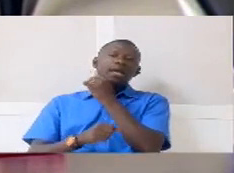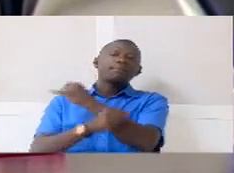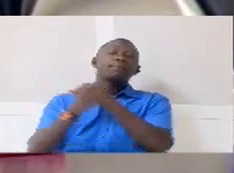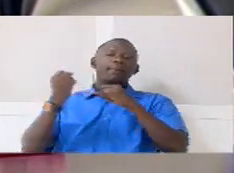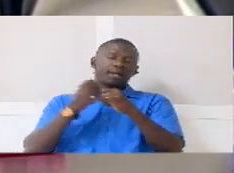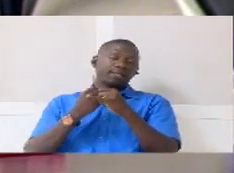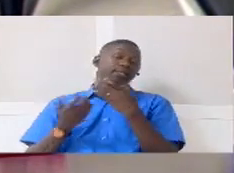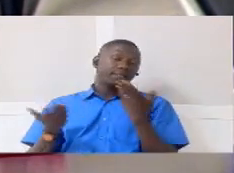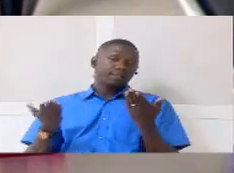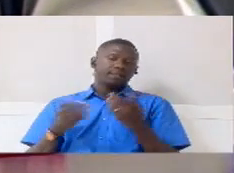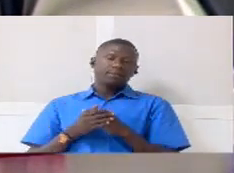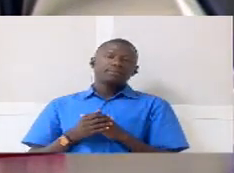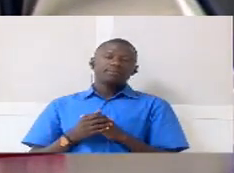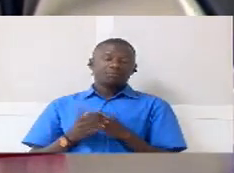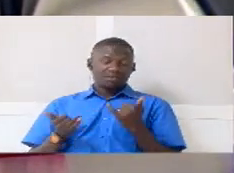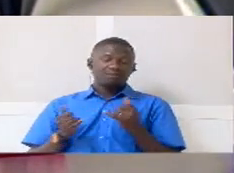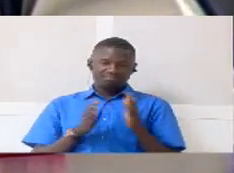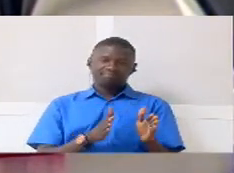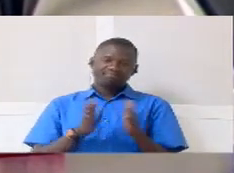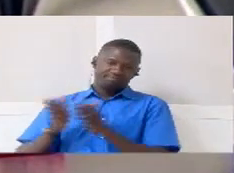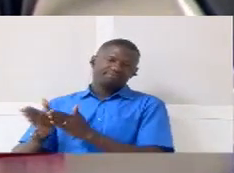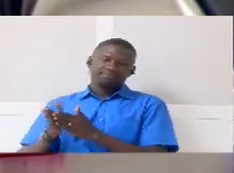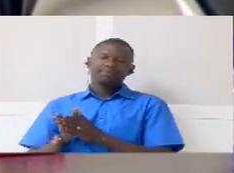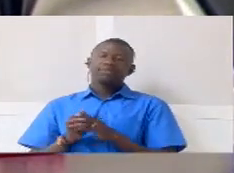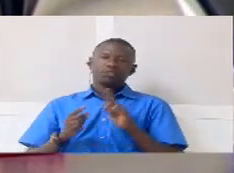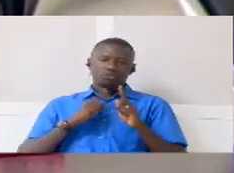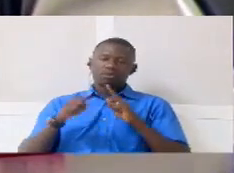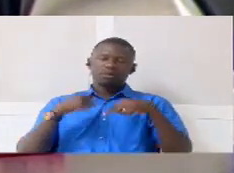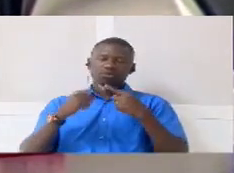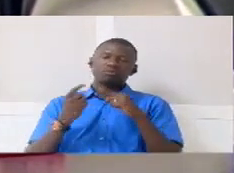So now let's talk about the